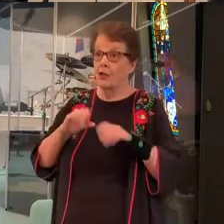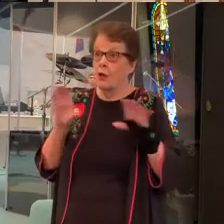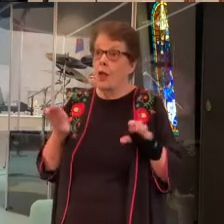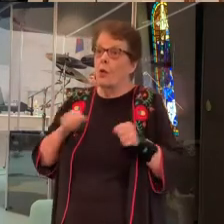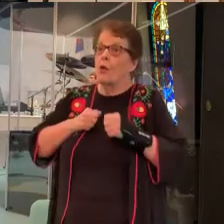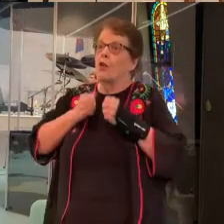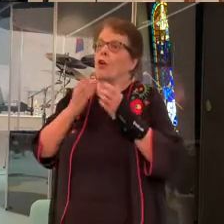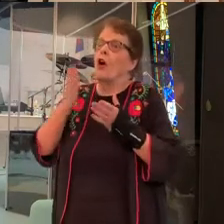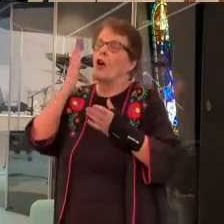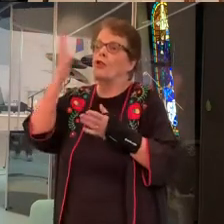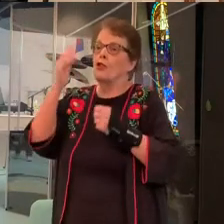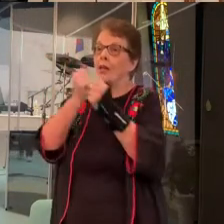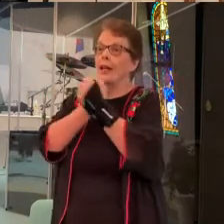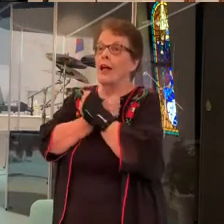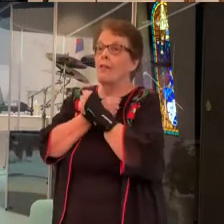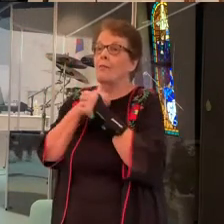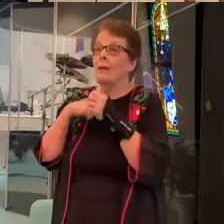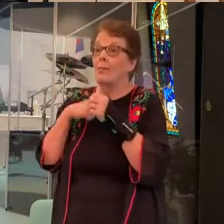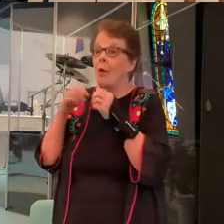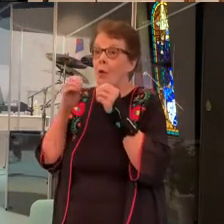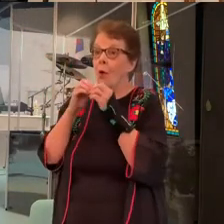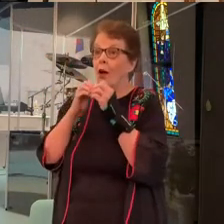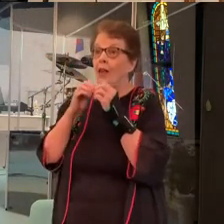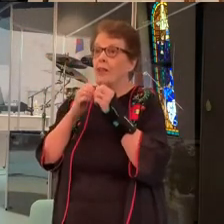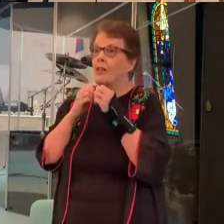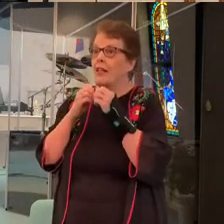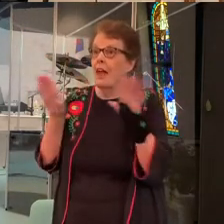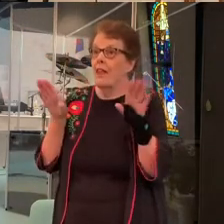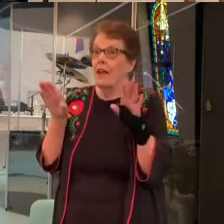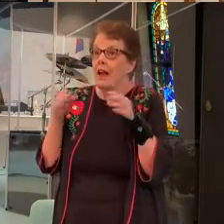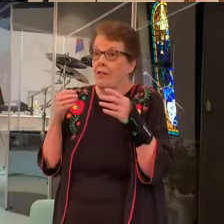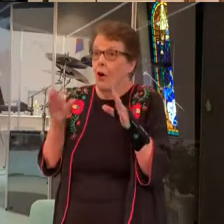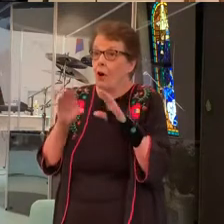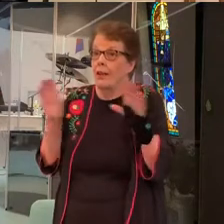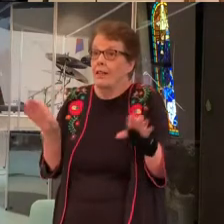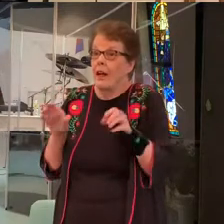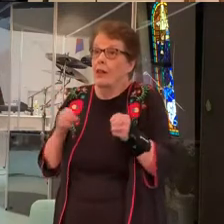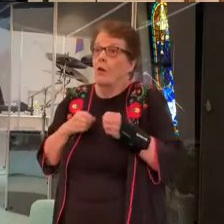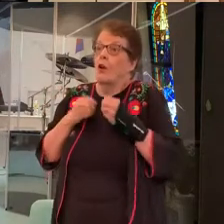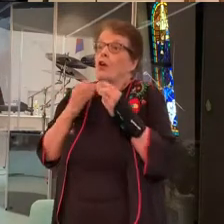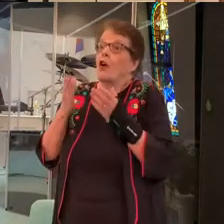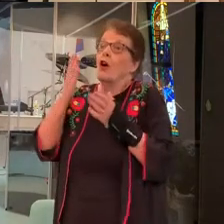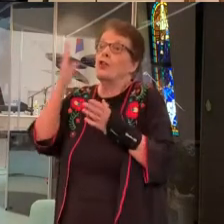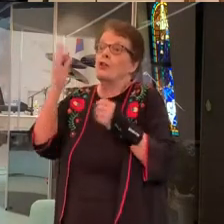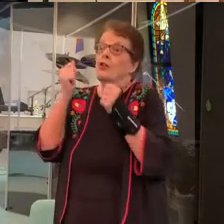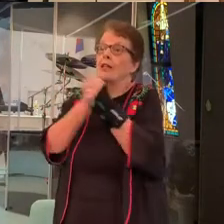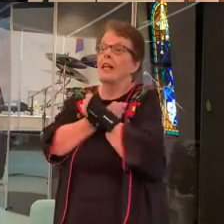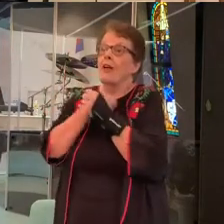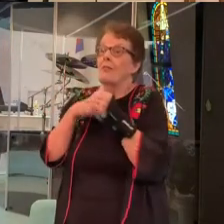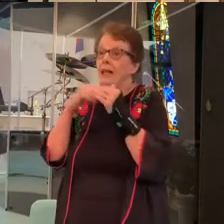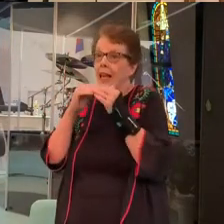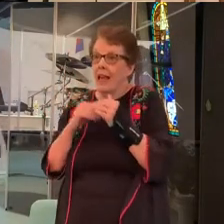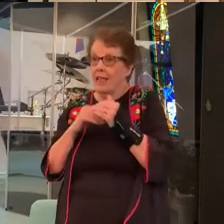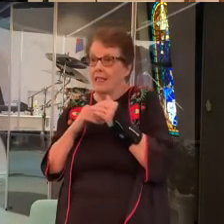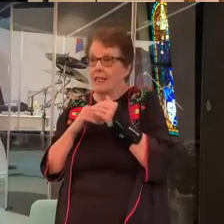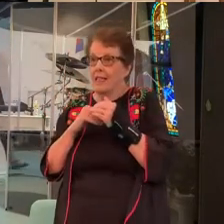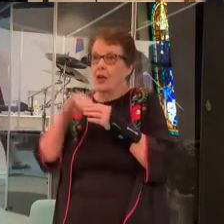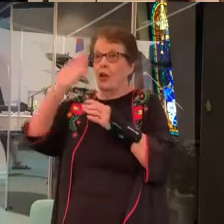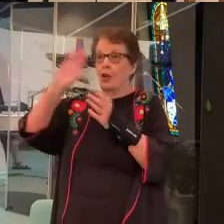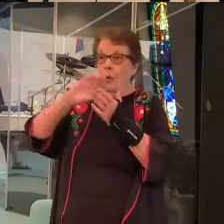do that would make you love me more, and there's nothing I've done that would make you love me